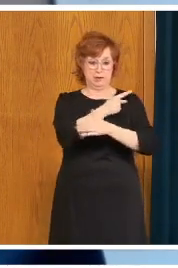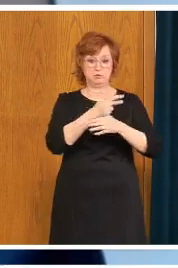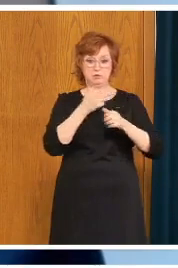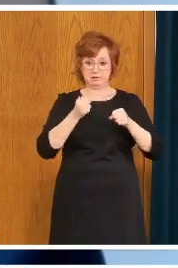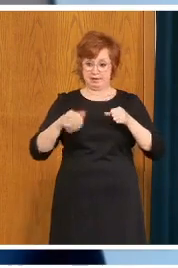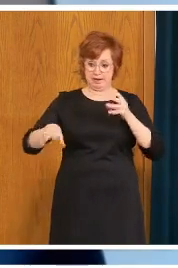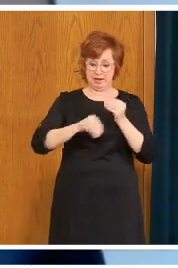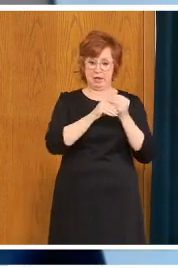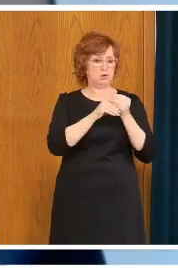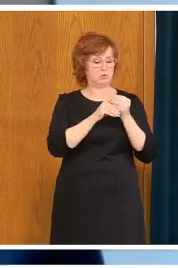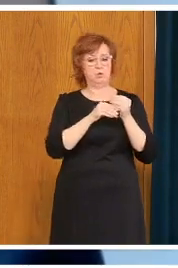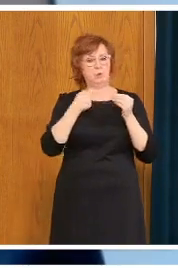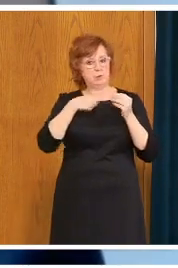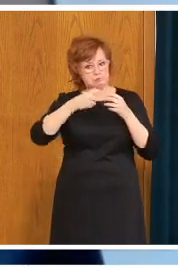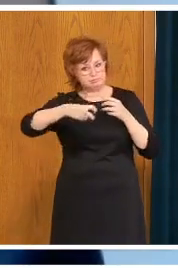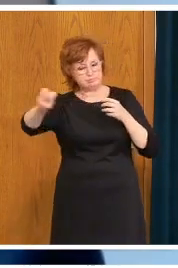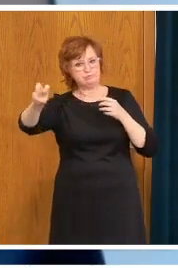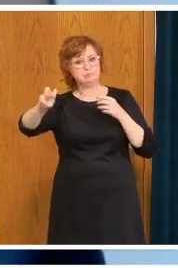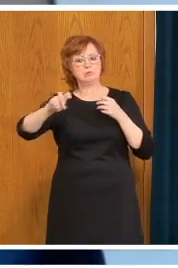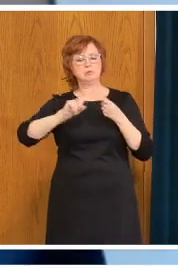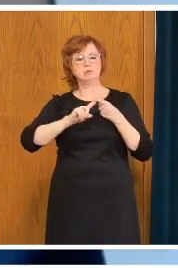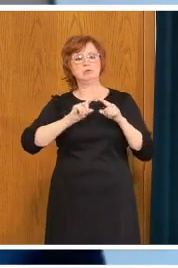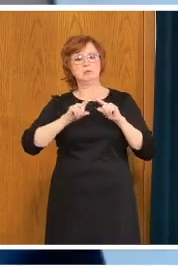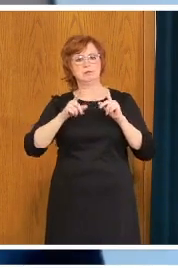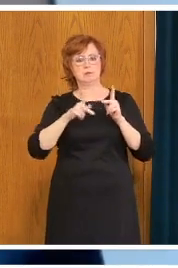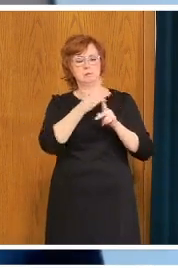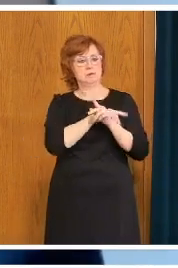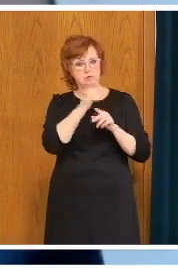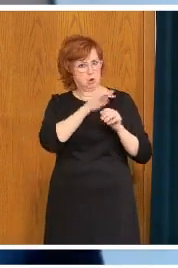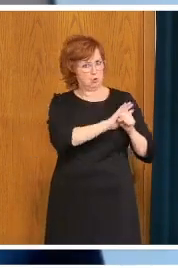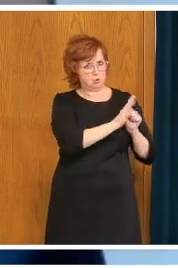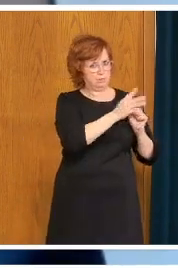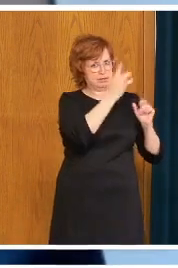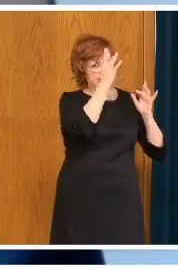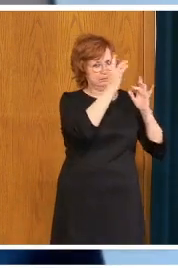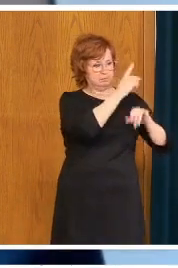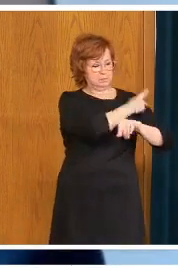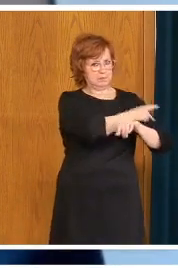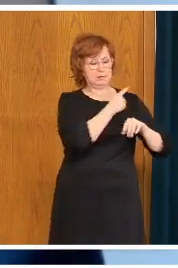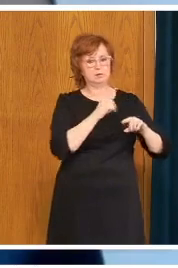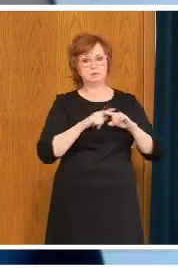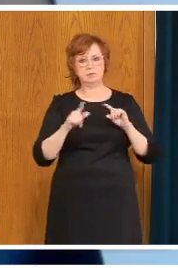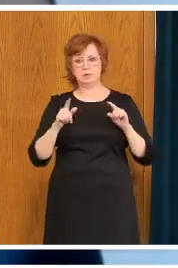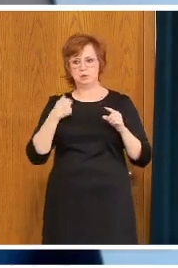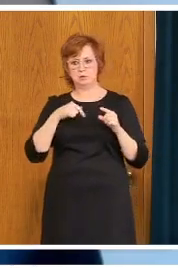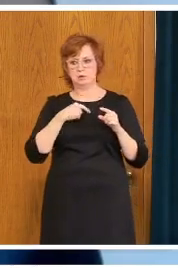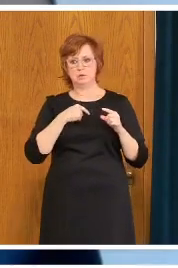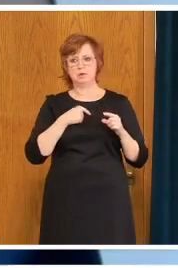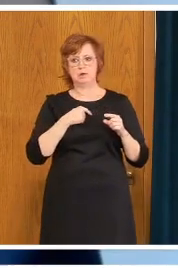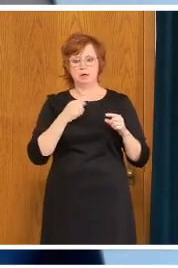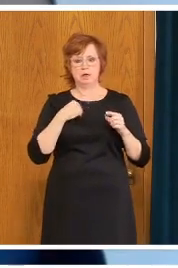and are working as a provincial organization to balance care for patients, both as inpatients but also as ICU patients in the